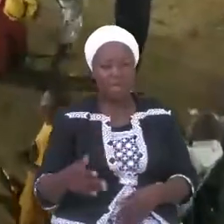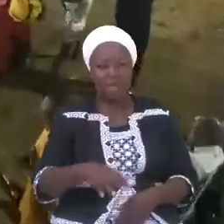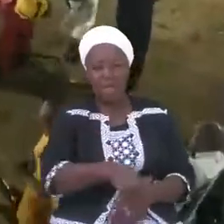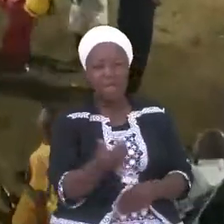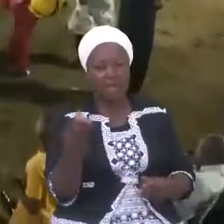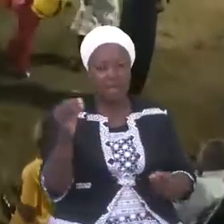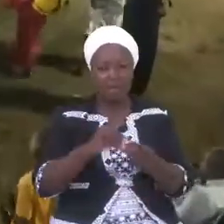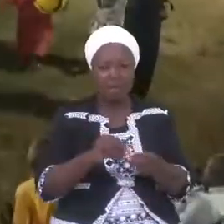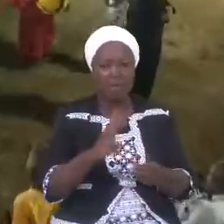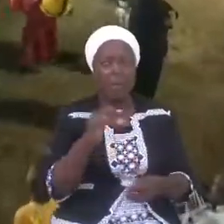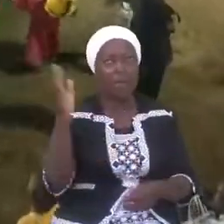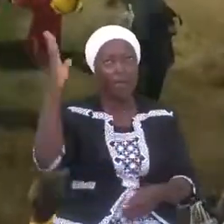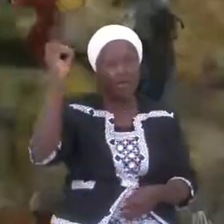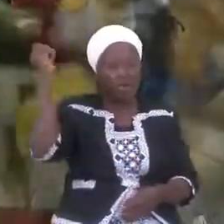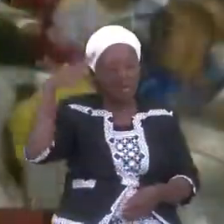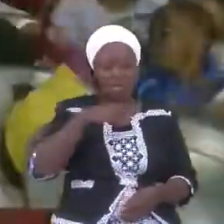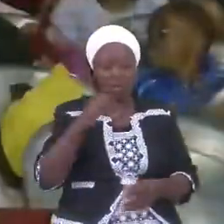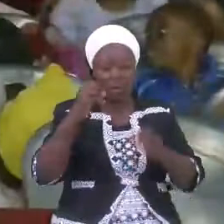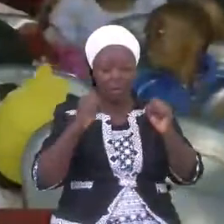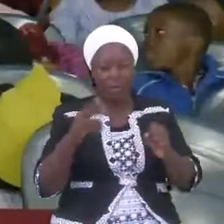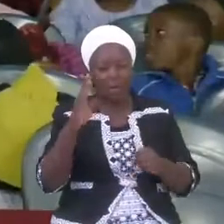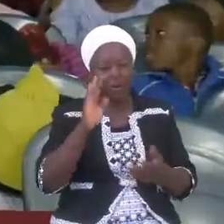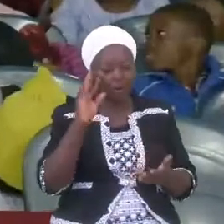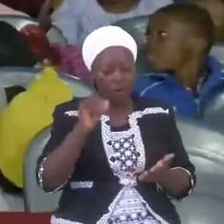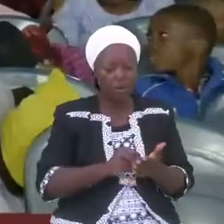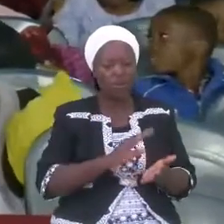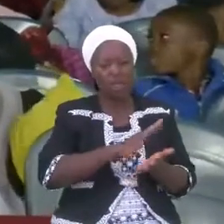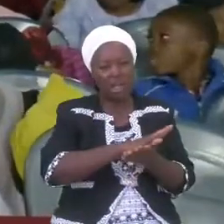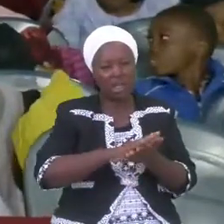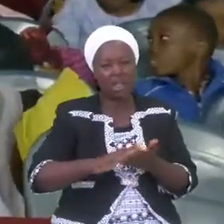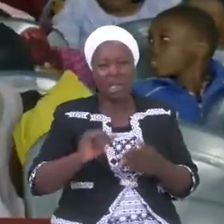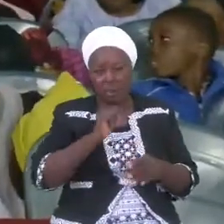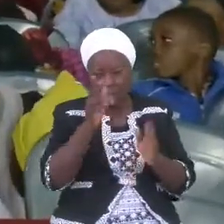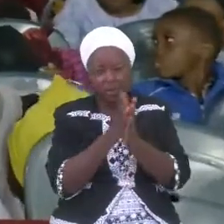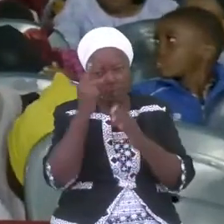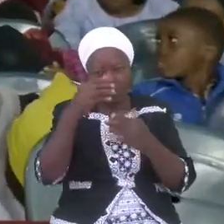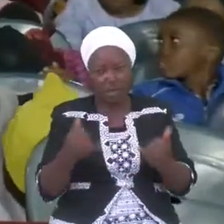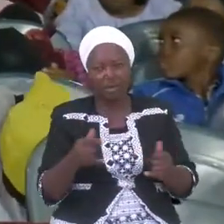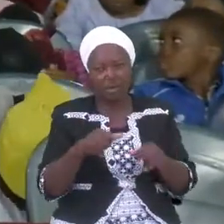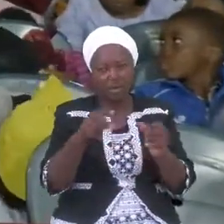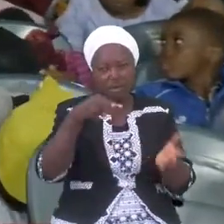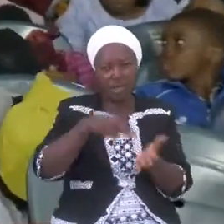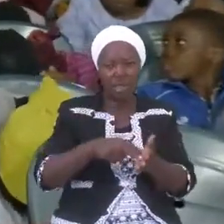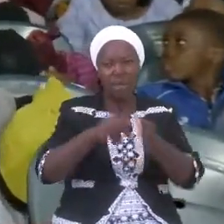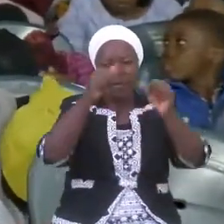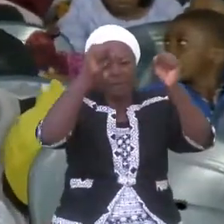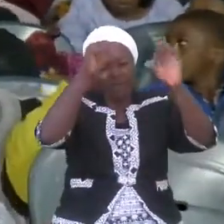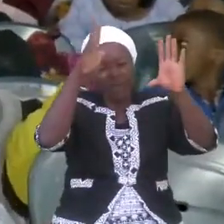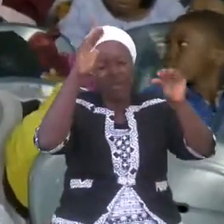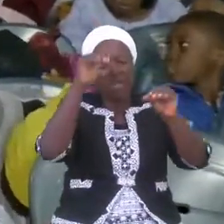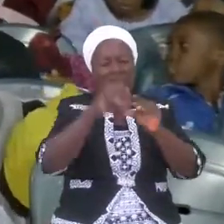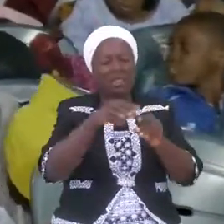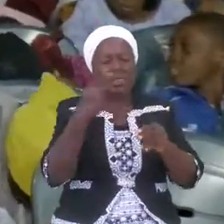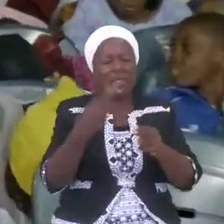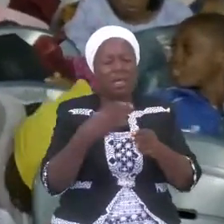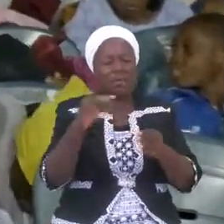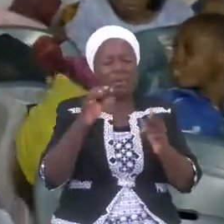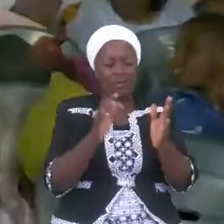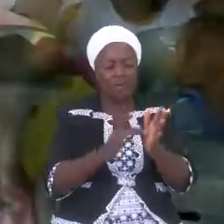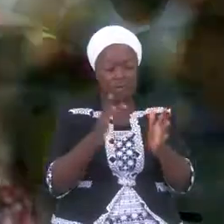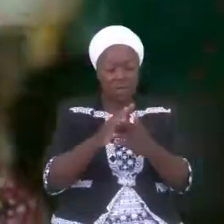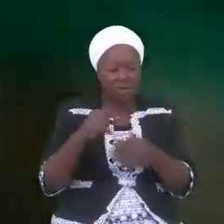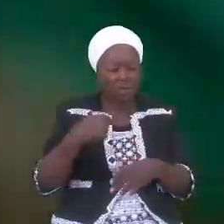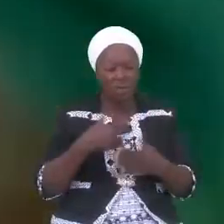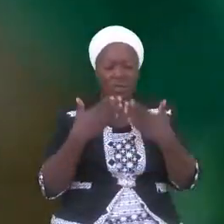and by your cleansing. I'm praying for you now. Keep on standing, Father. In the name of Jesus, we thank you for